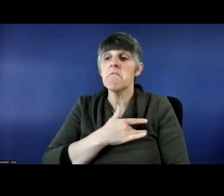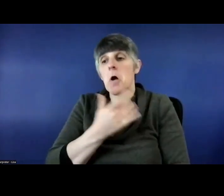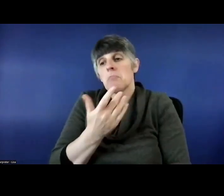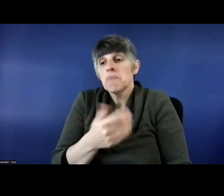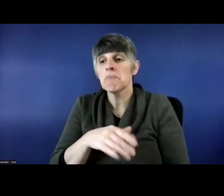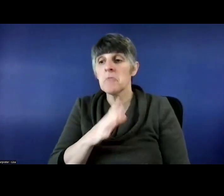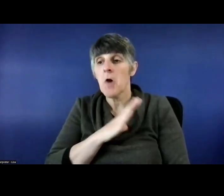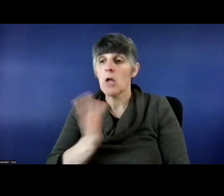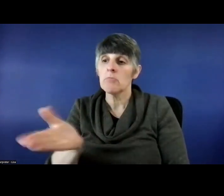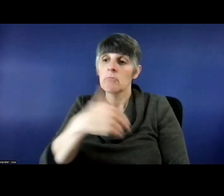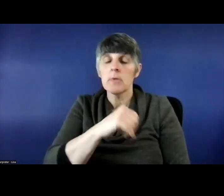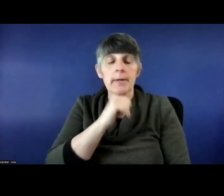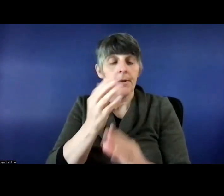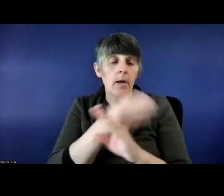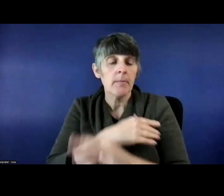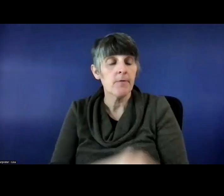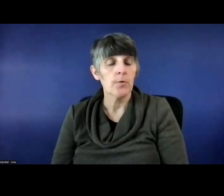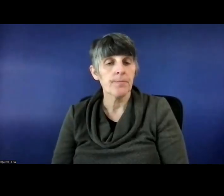before."